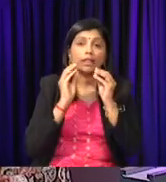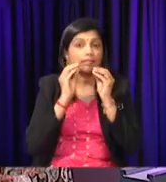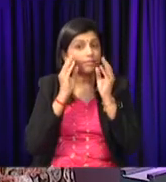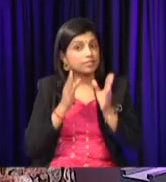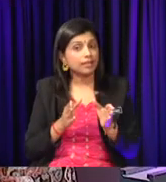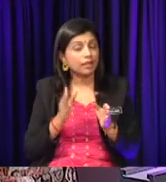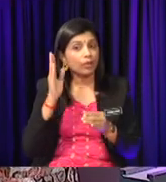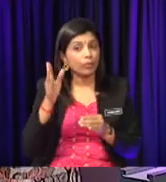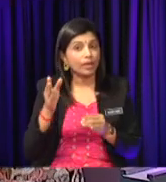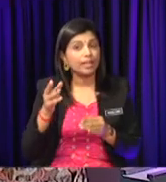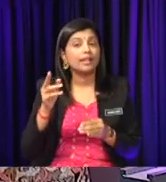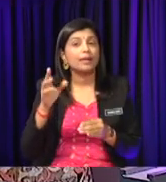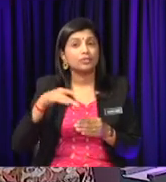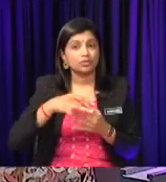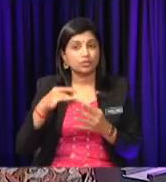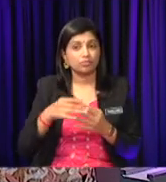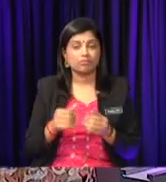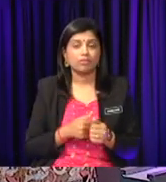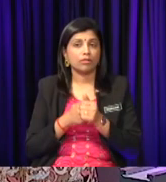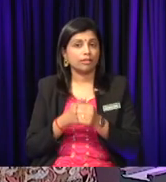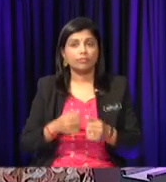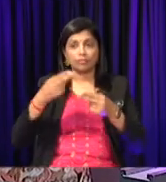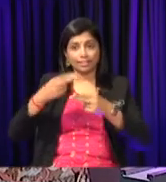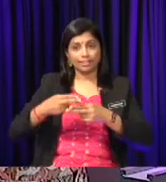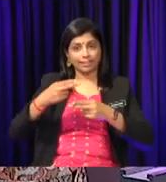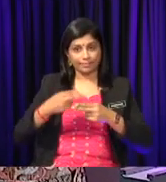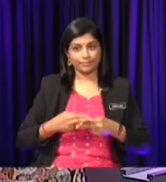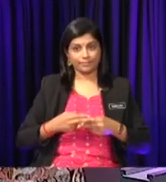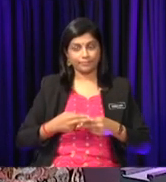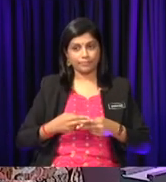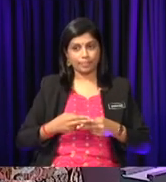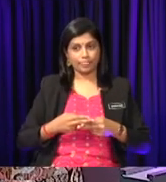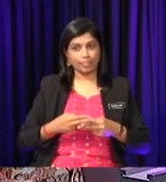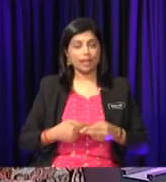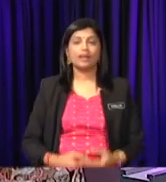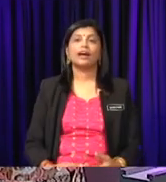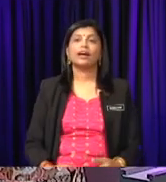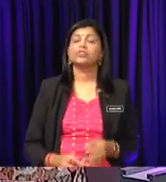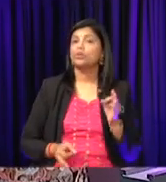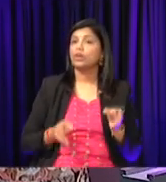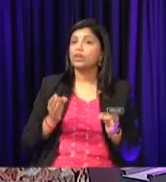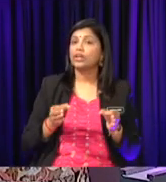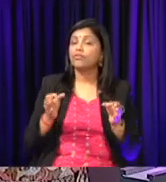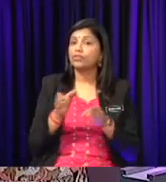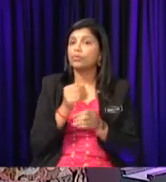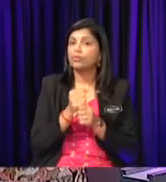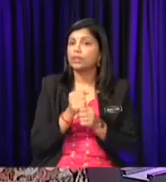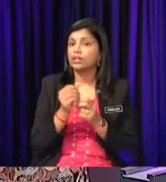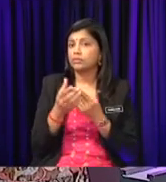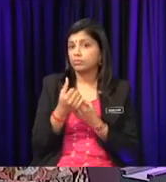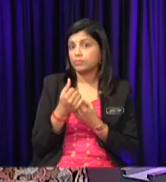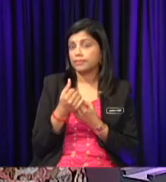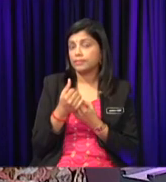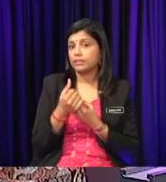working together. So you get a good partnership between the two of you, so you get comfortable, and especially